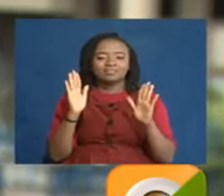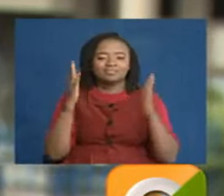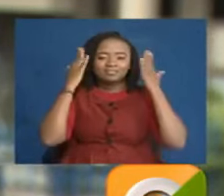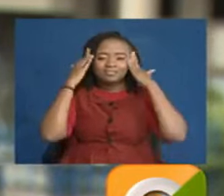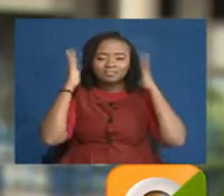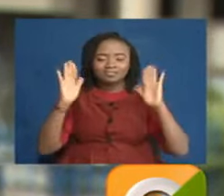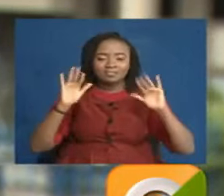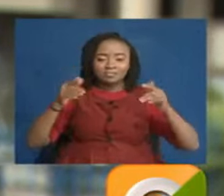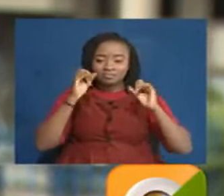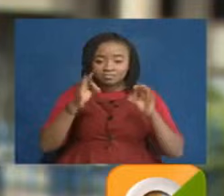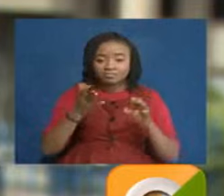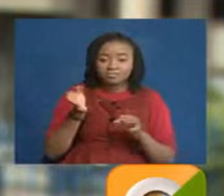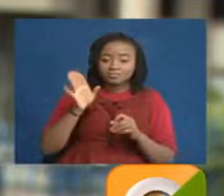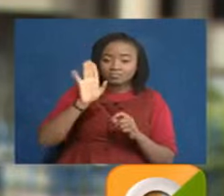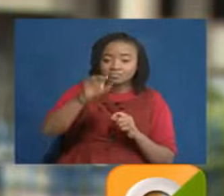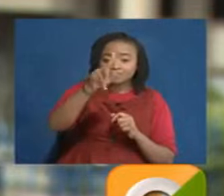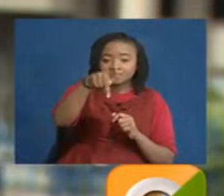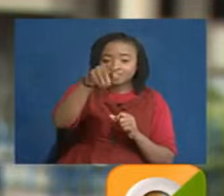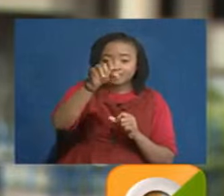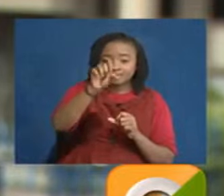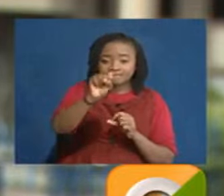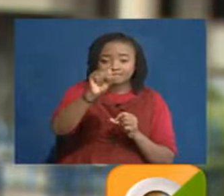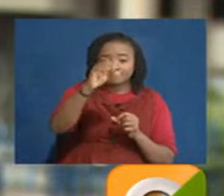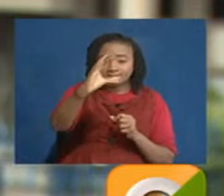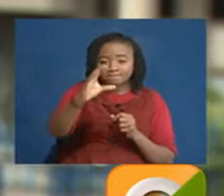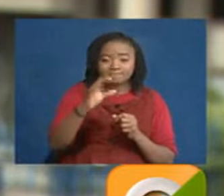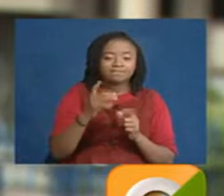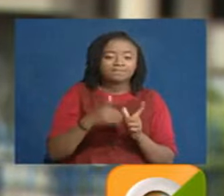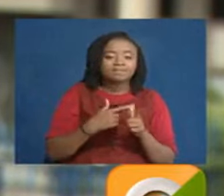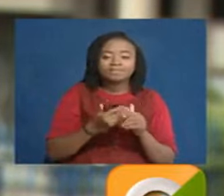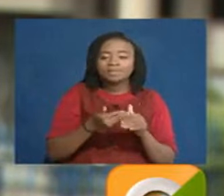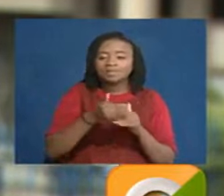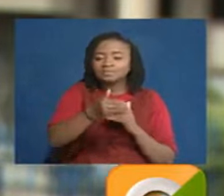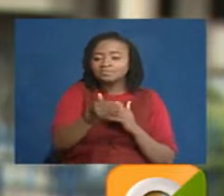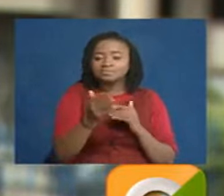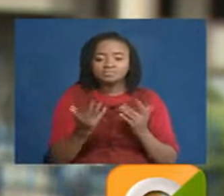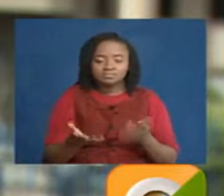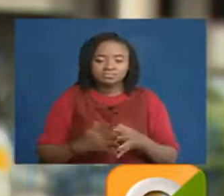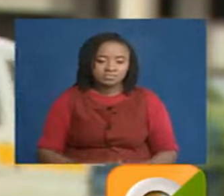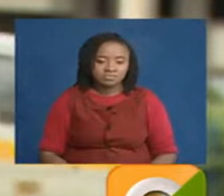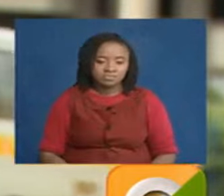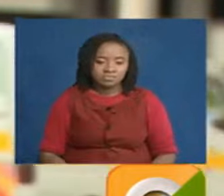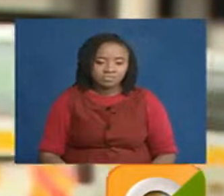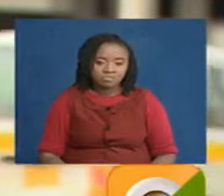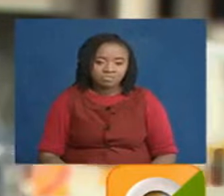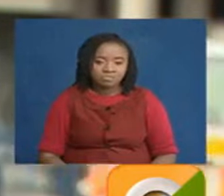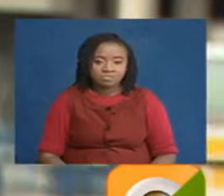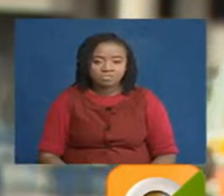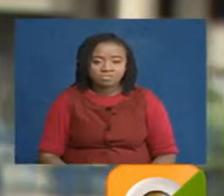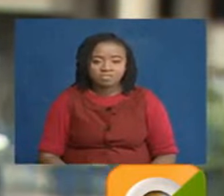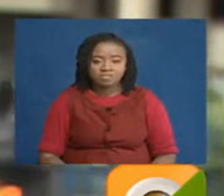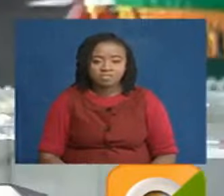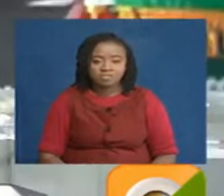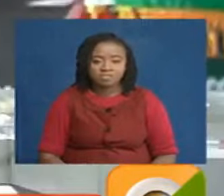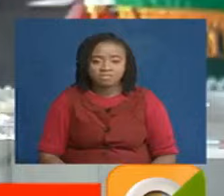are referred to back to the Public Service Commission. Melita Oletenge, Citizen TV,